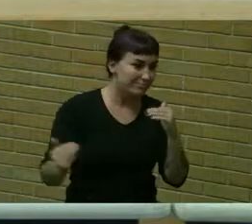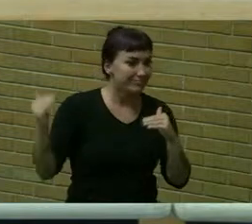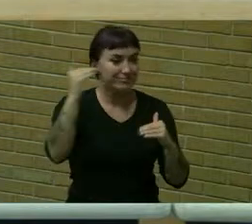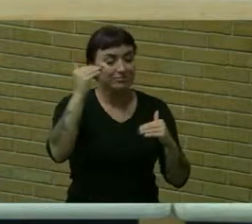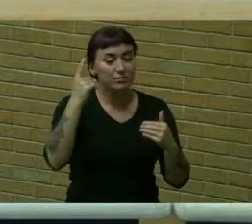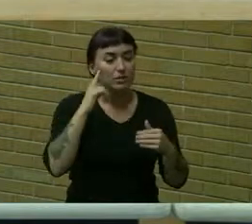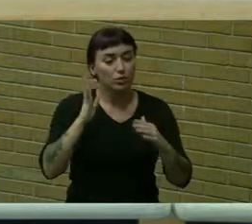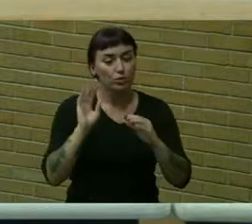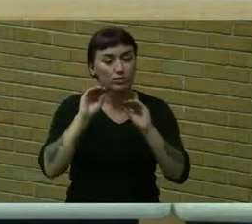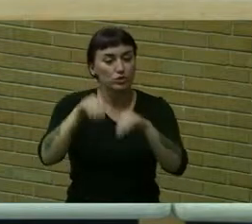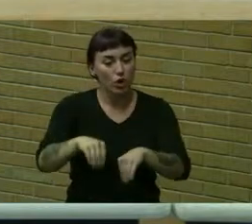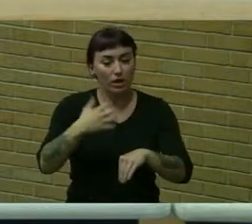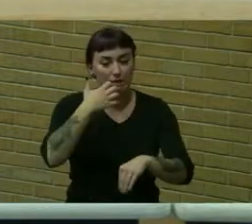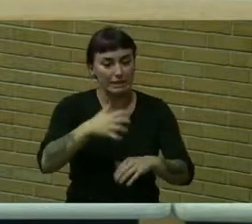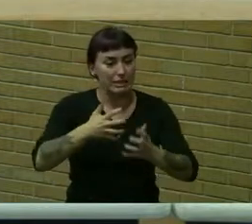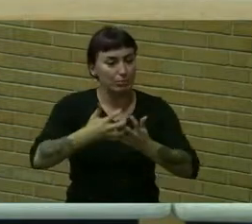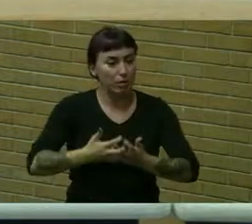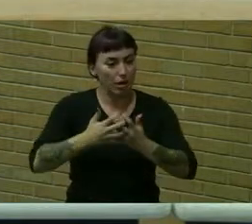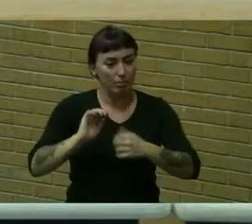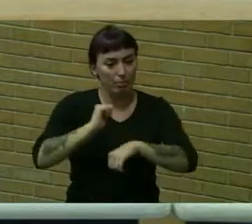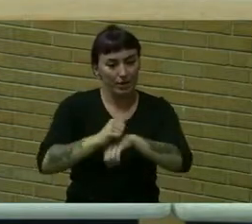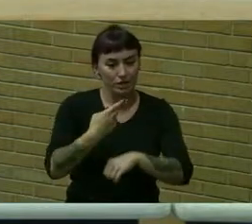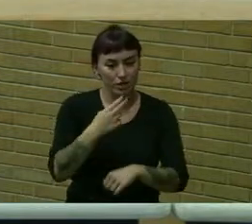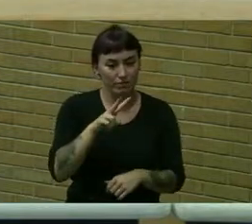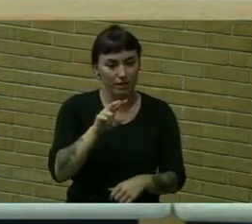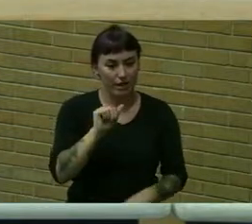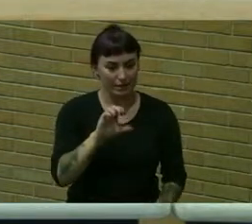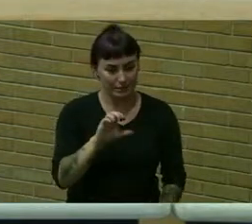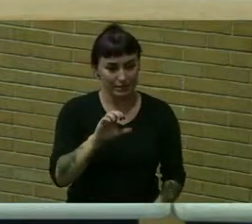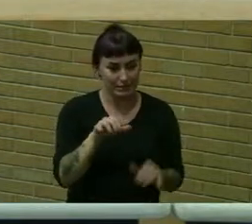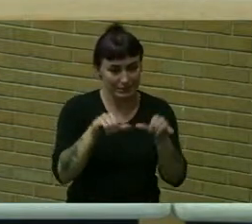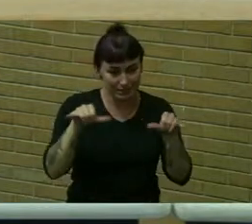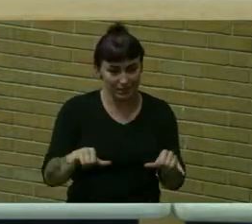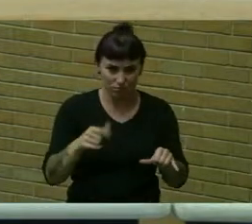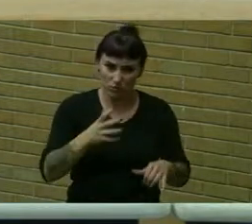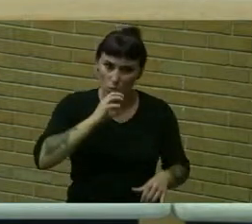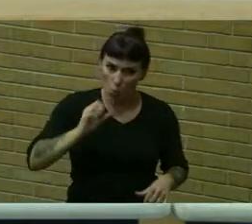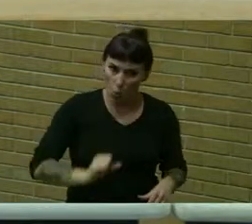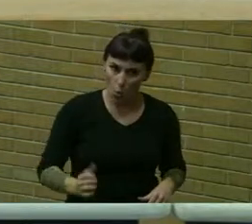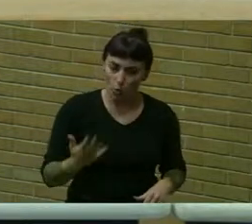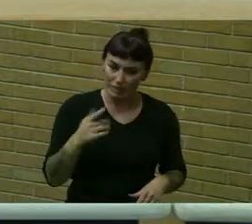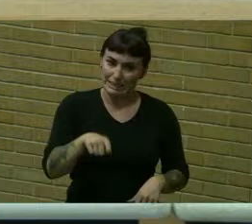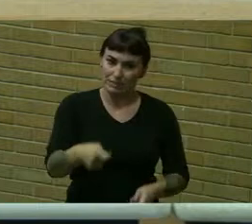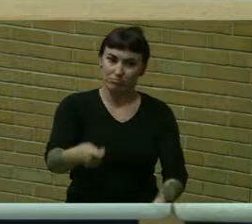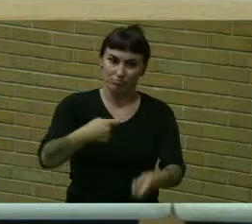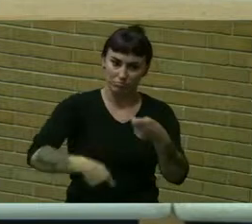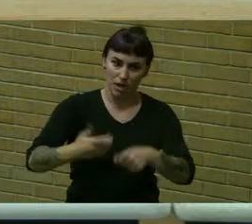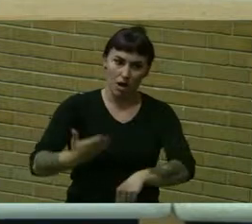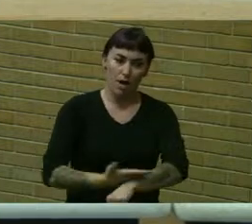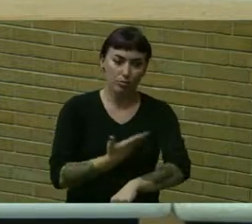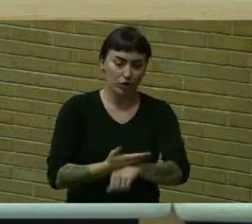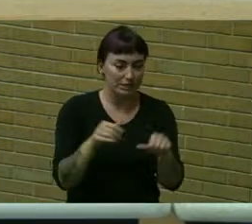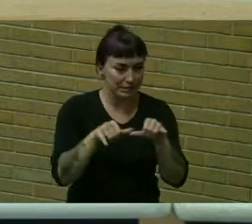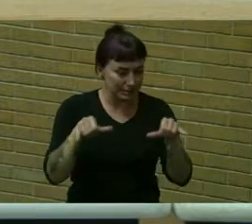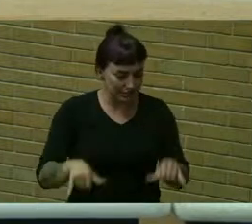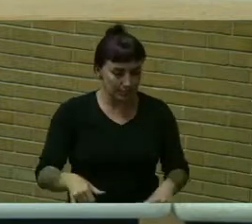We installed a heat pump-based HVAC system. It was old, it needed an upgraded